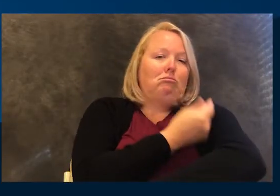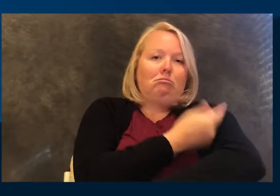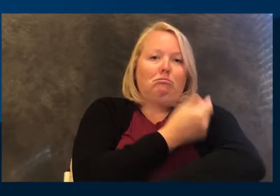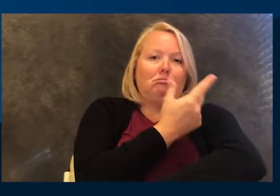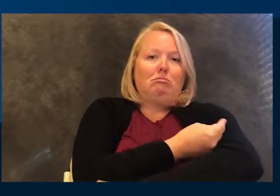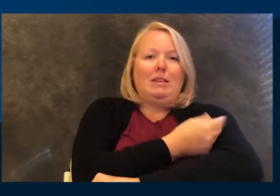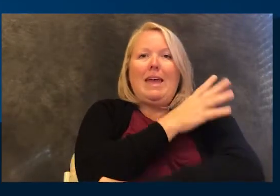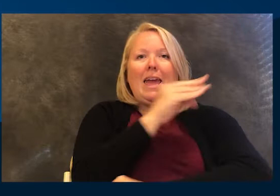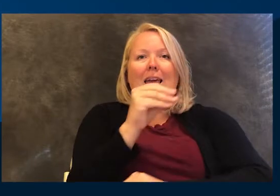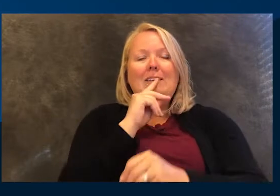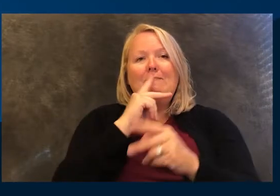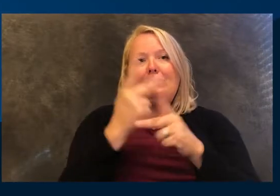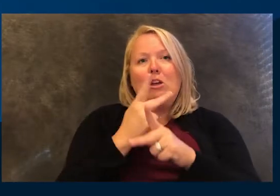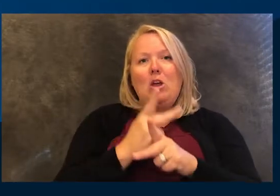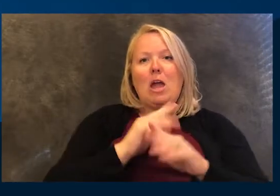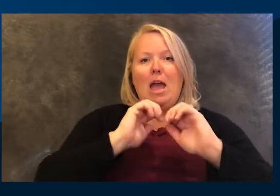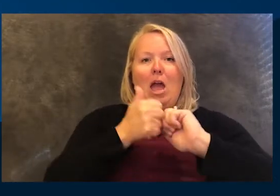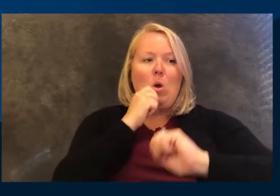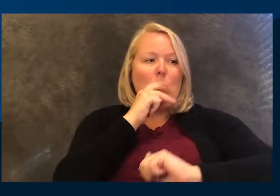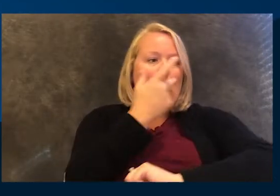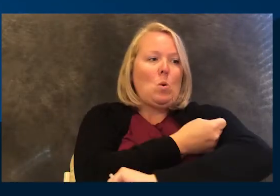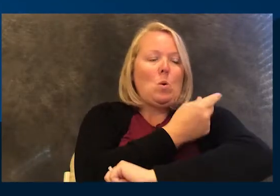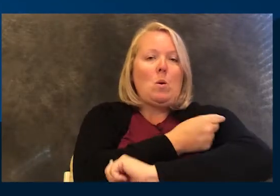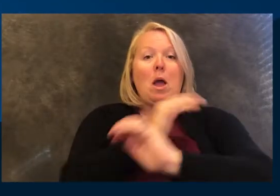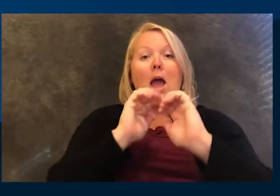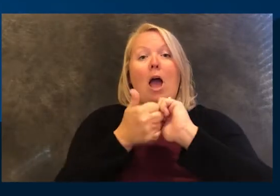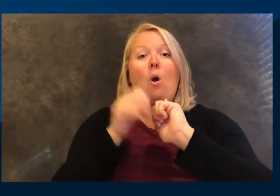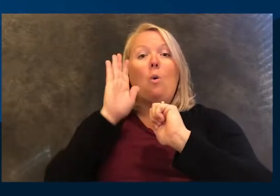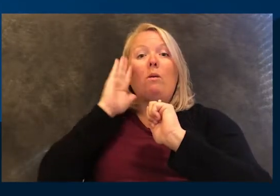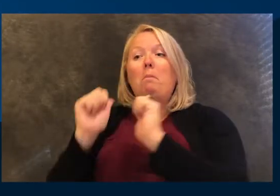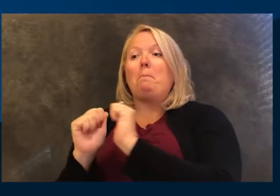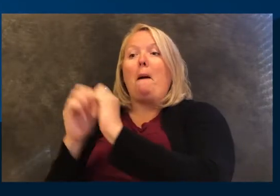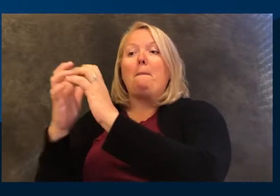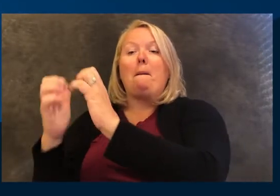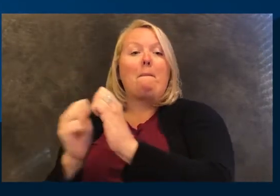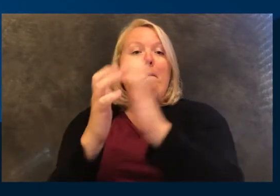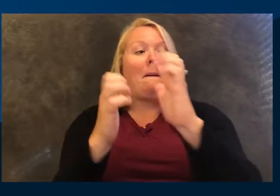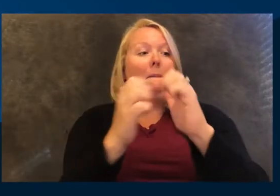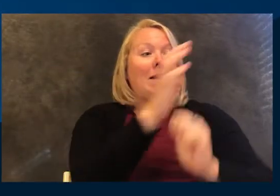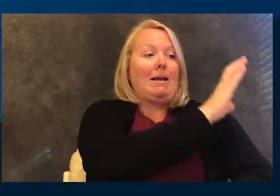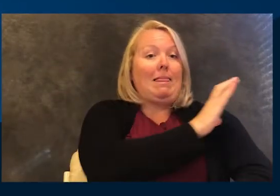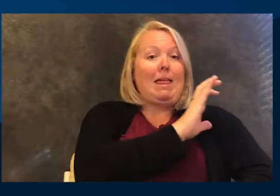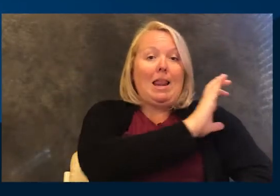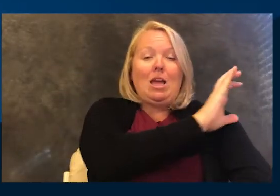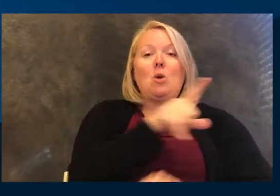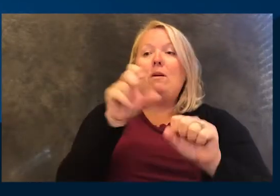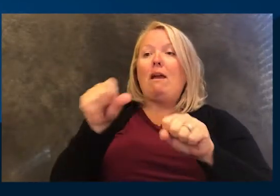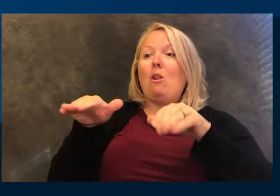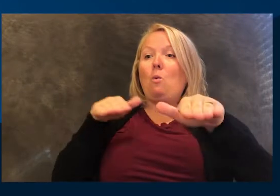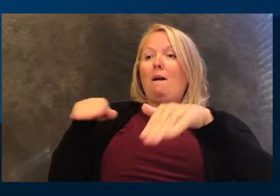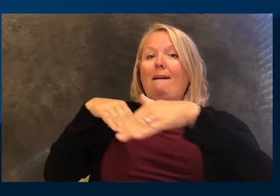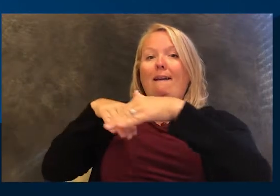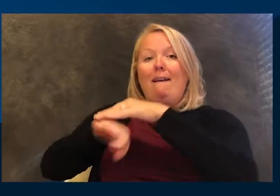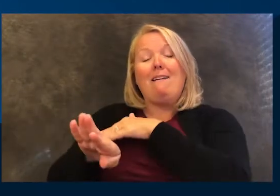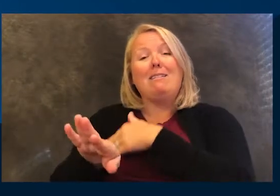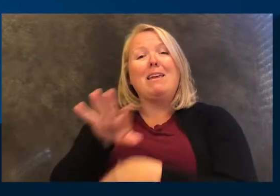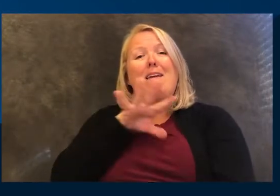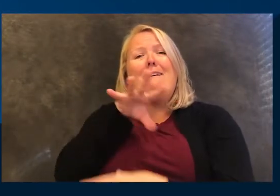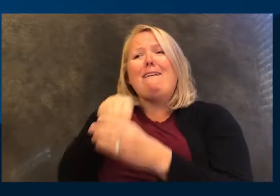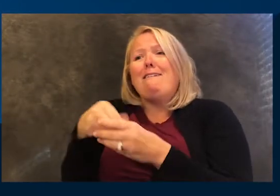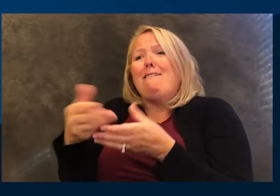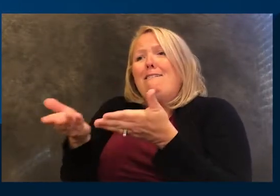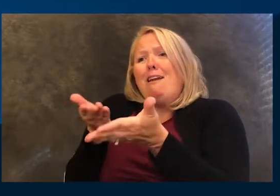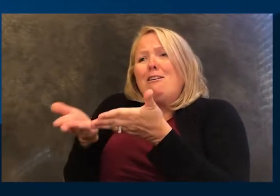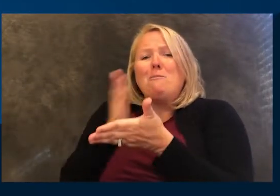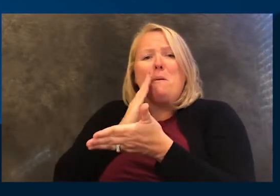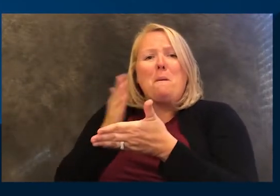creative means to get shots in arms through mobile pop-up clinics, walk-in clinics, through creating engagement and partnership with communities in